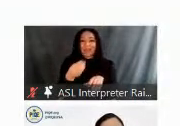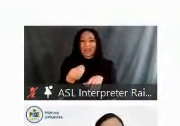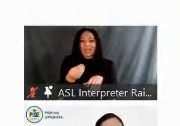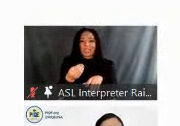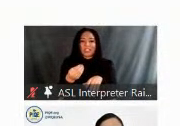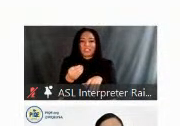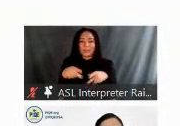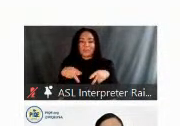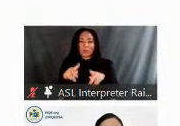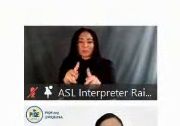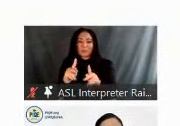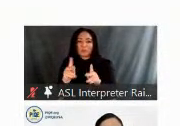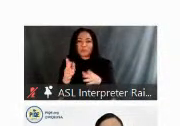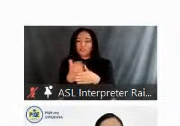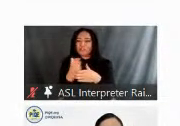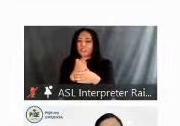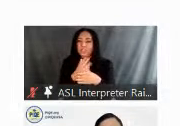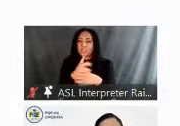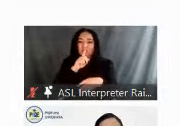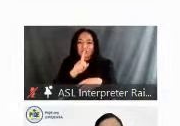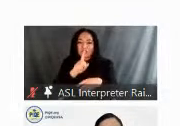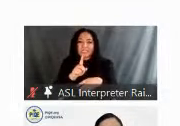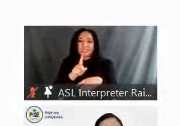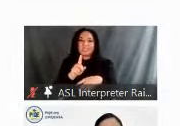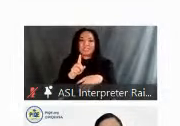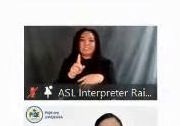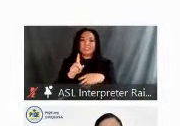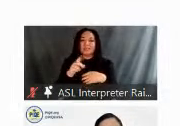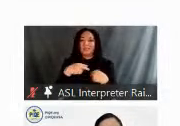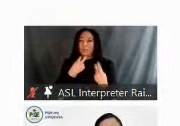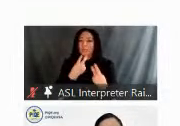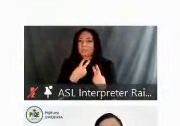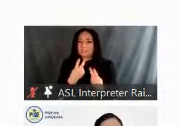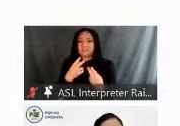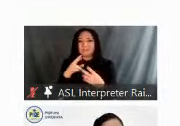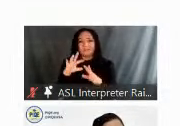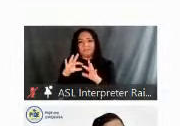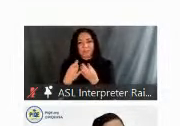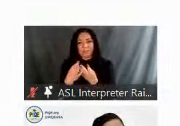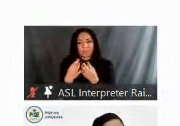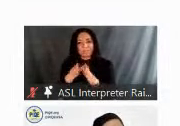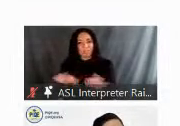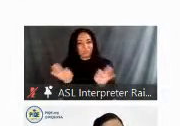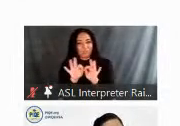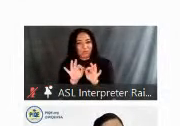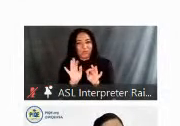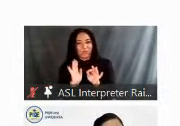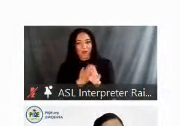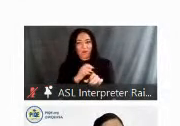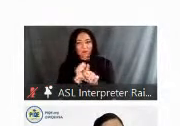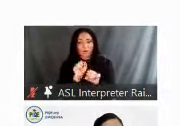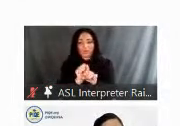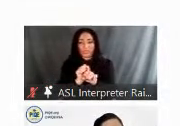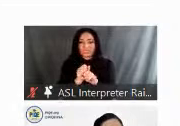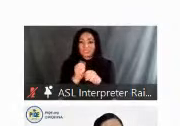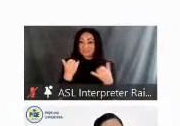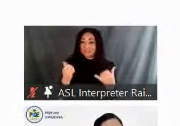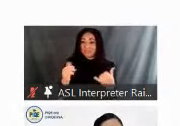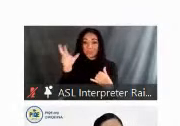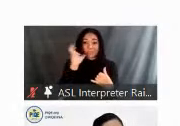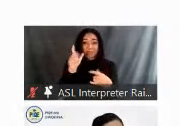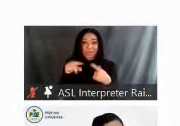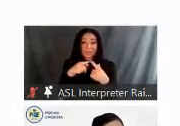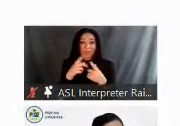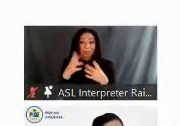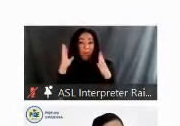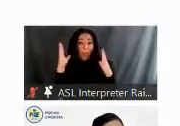voices of families that has been critical to our work. Within this context, today you will hear about the hopes, the